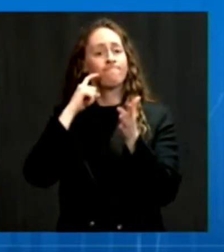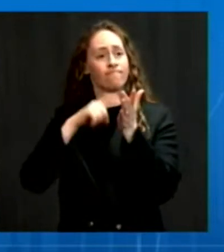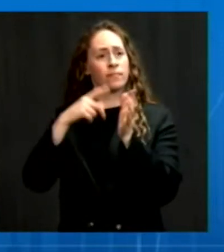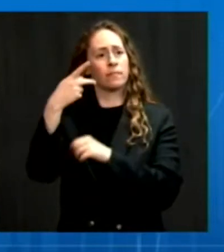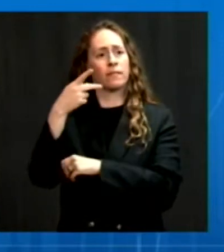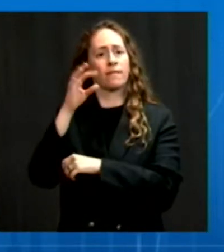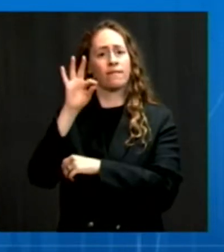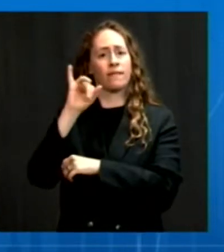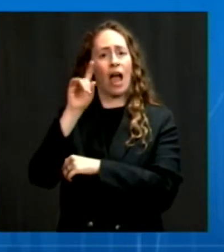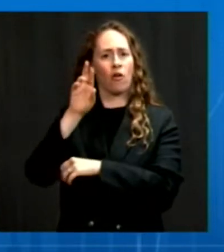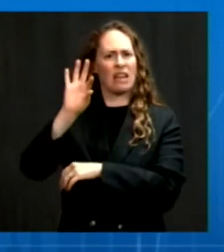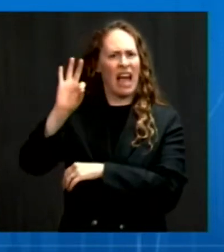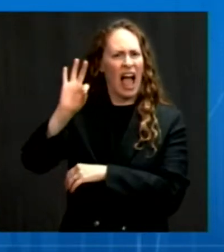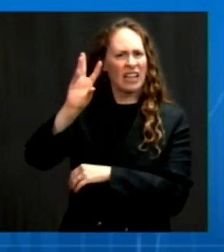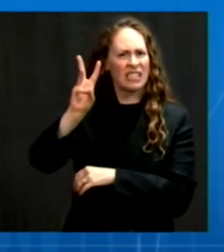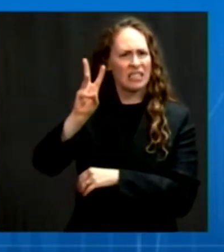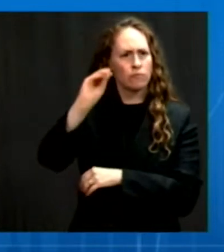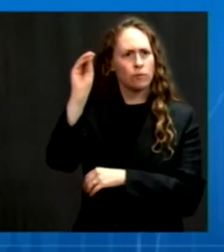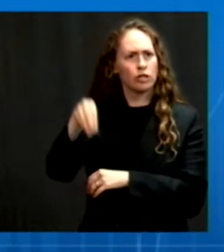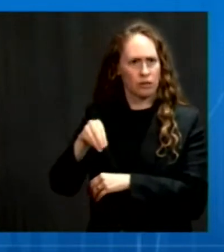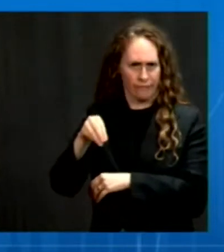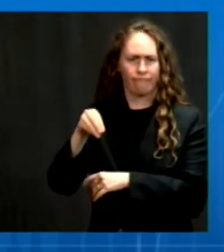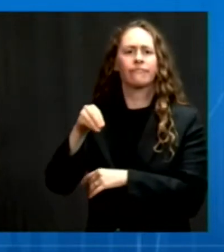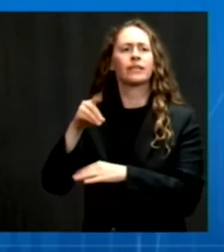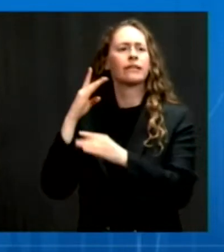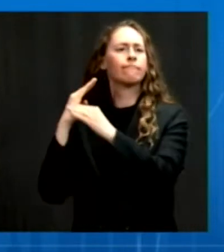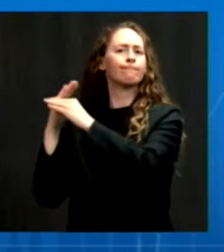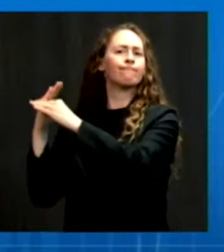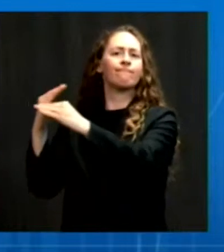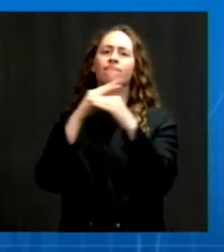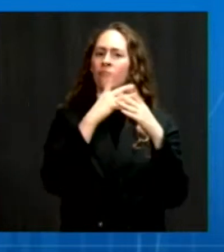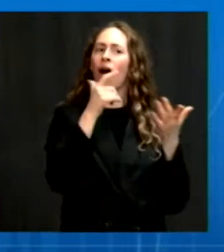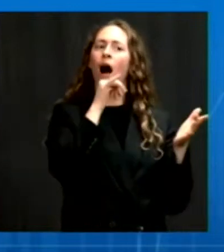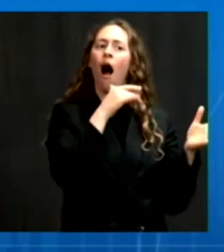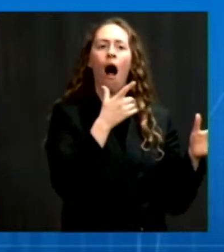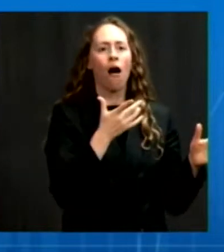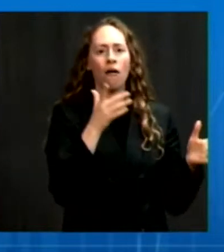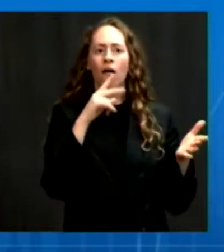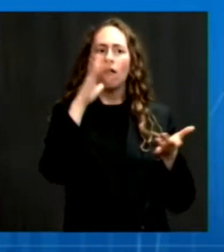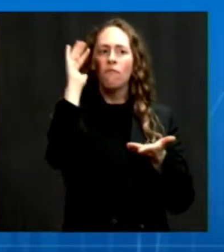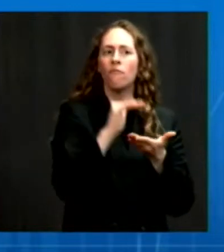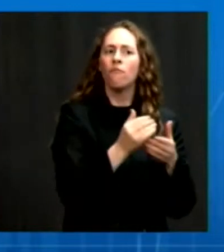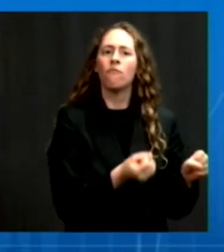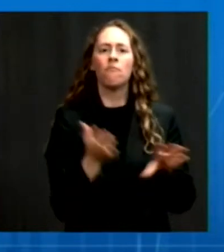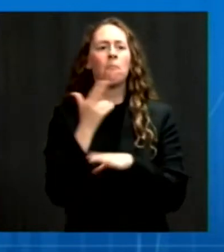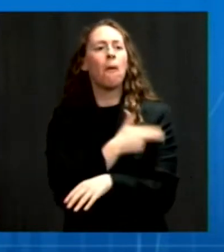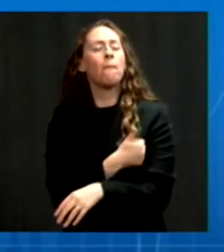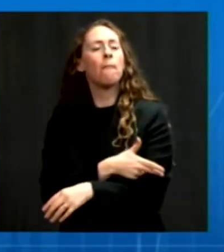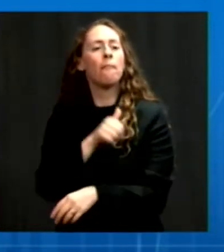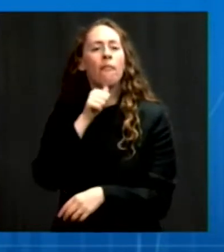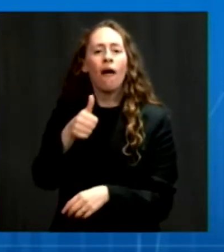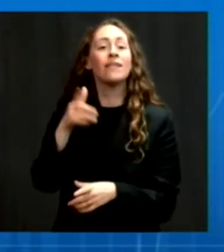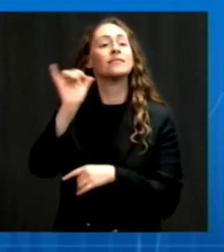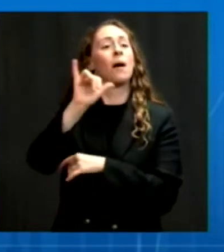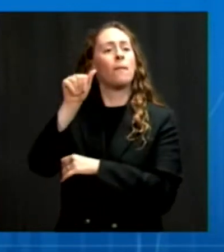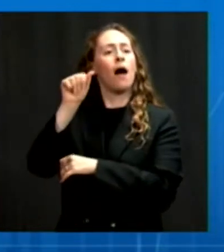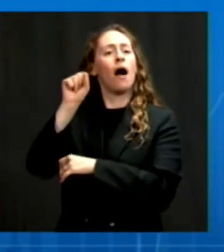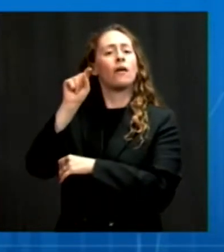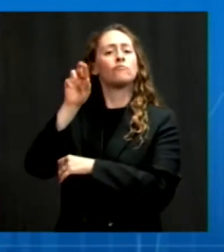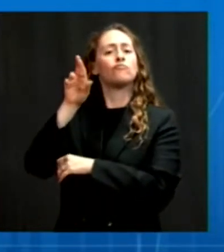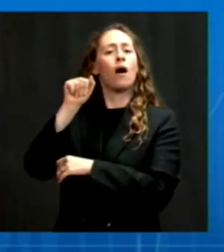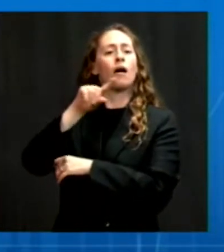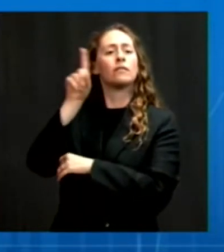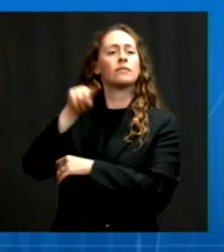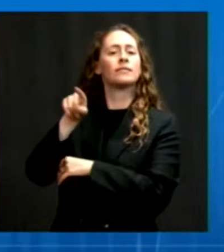against hospitalization from the Delta variant after 2 doses, and the AZ was 92%